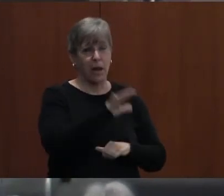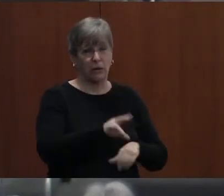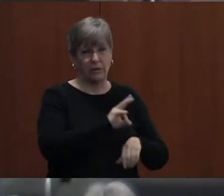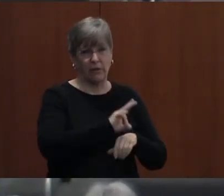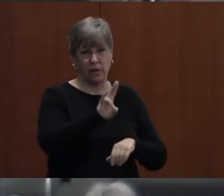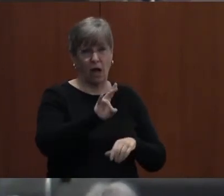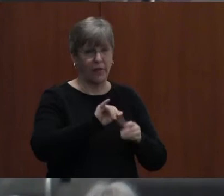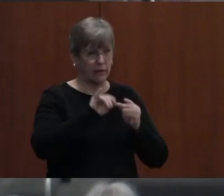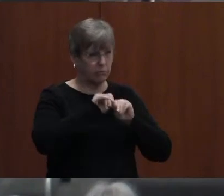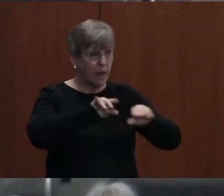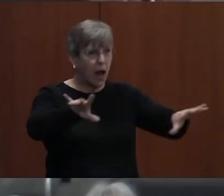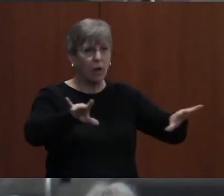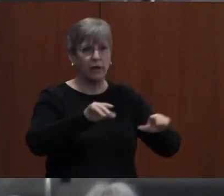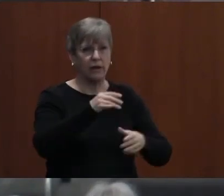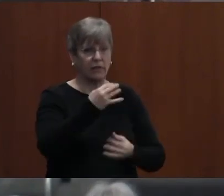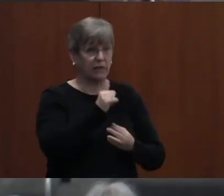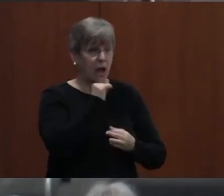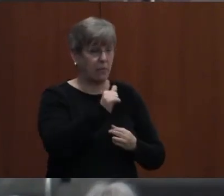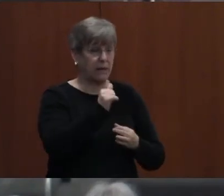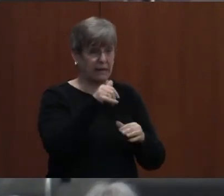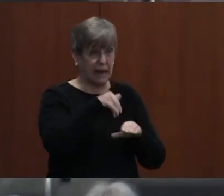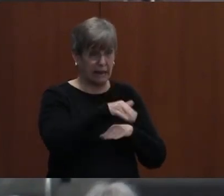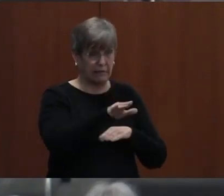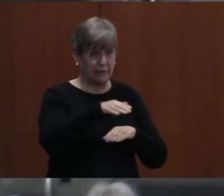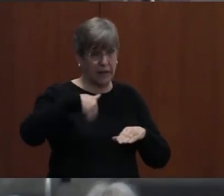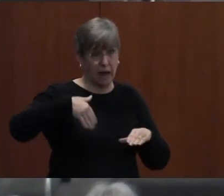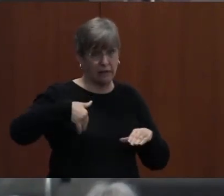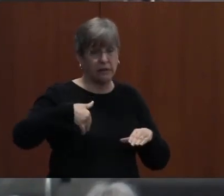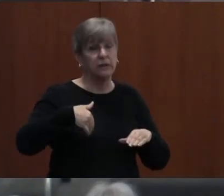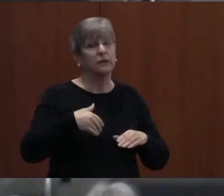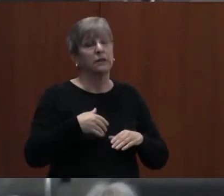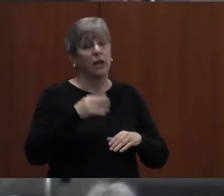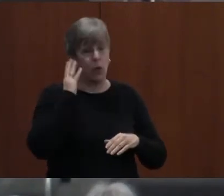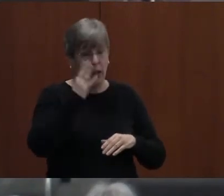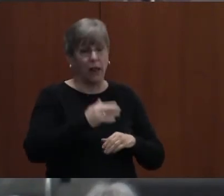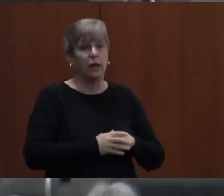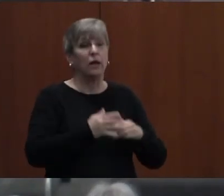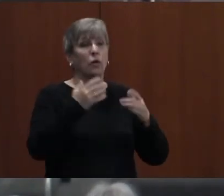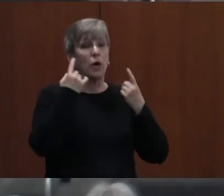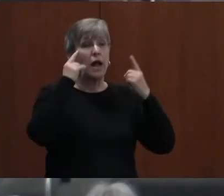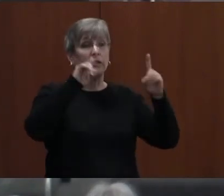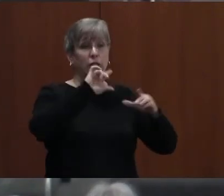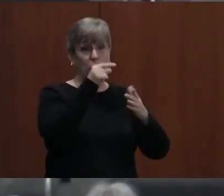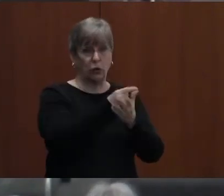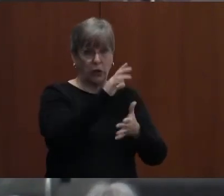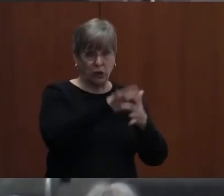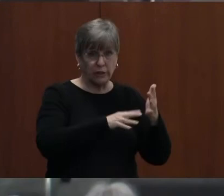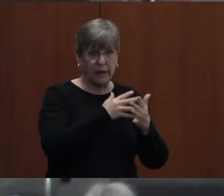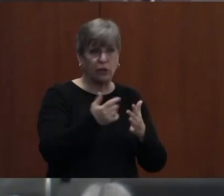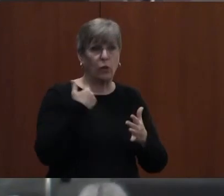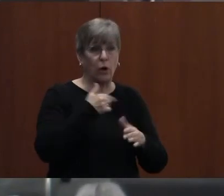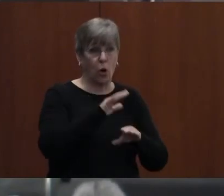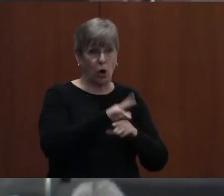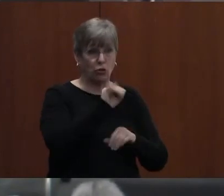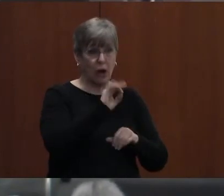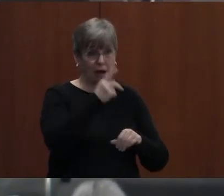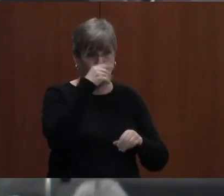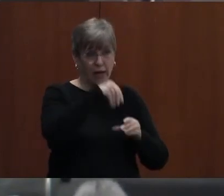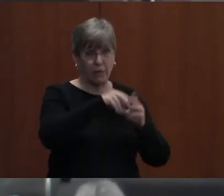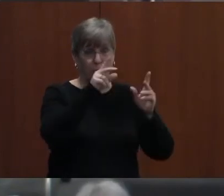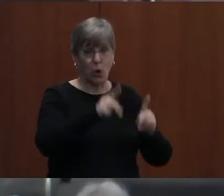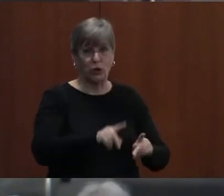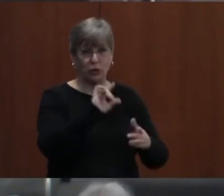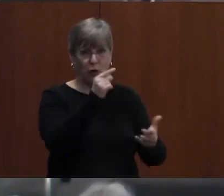out, but it'll go out soon if it hasn't already. Announcing a graduation schedule. We're on track for, obviously, in-person